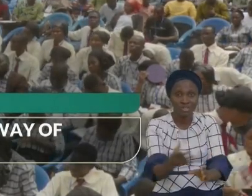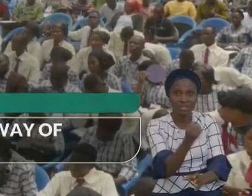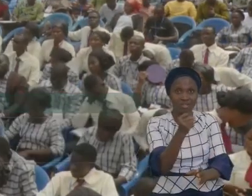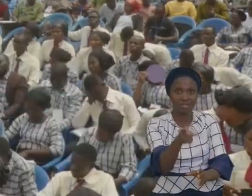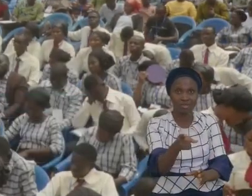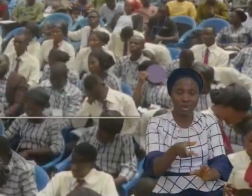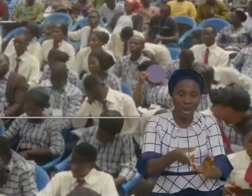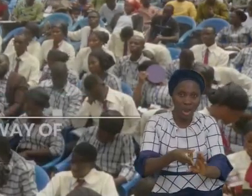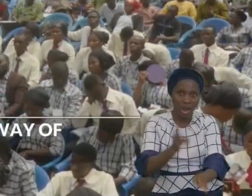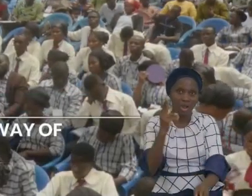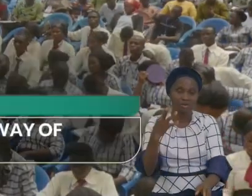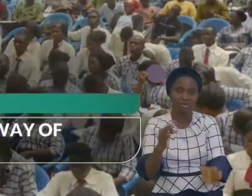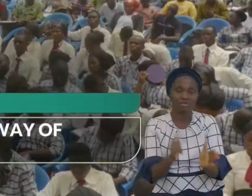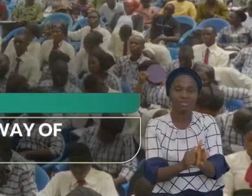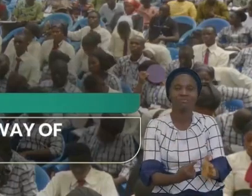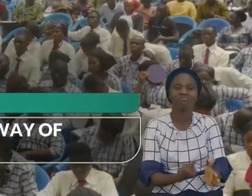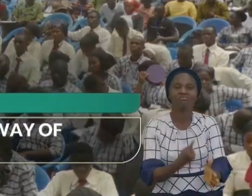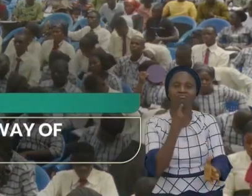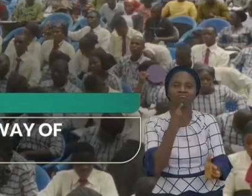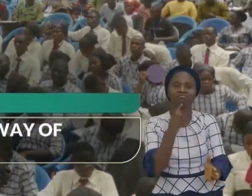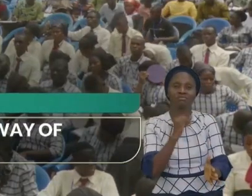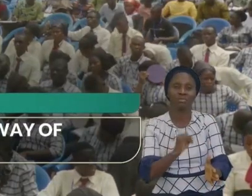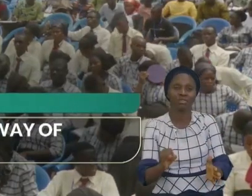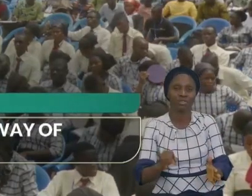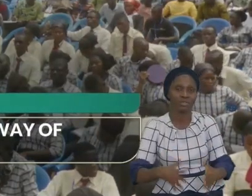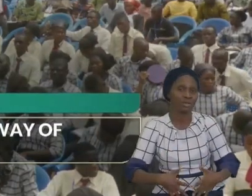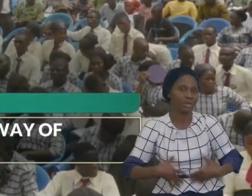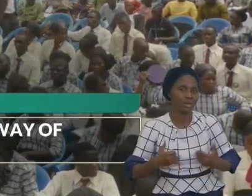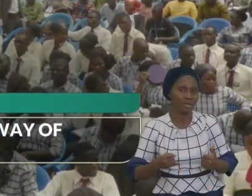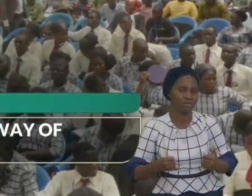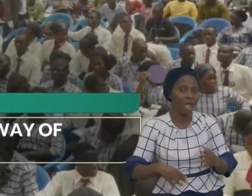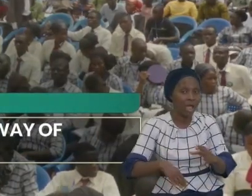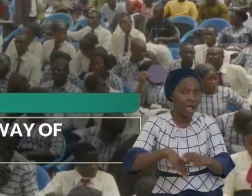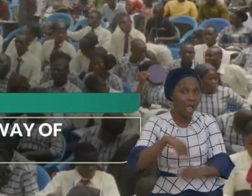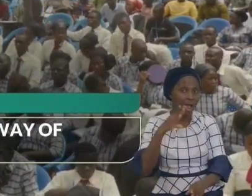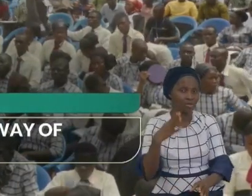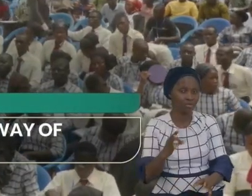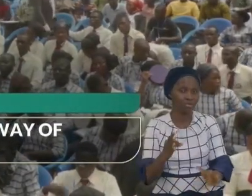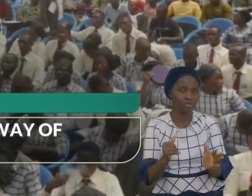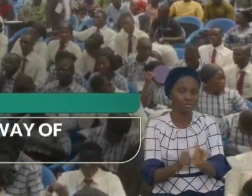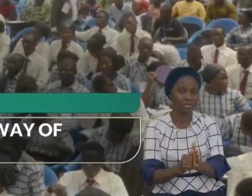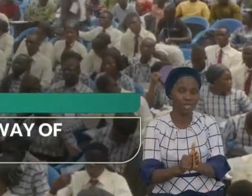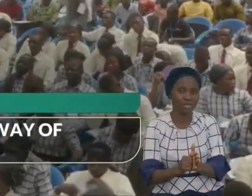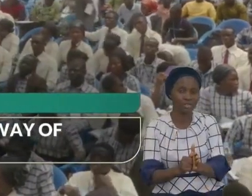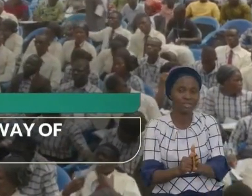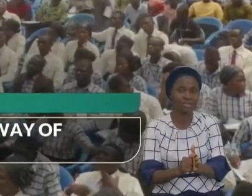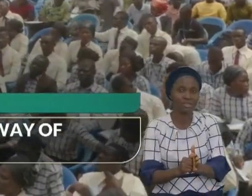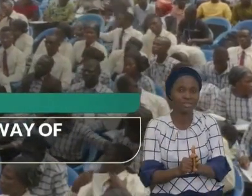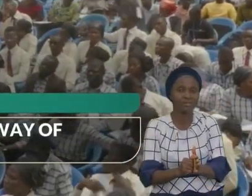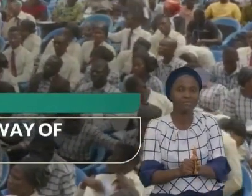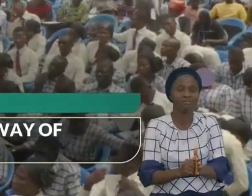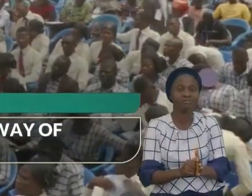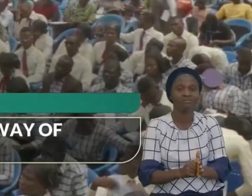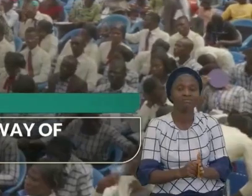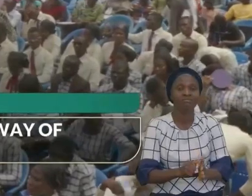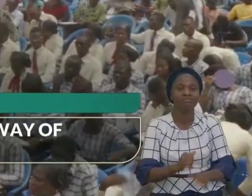Out of that dissatisfied life. Out of the life of